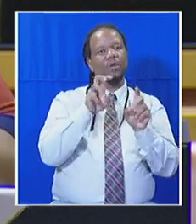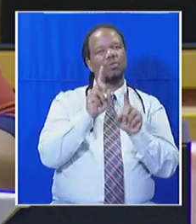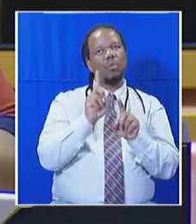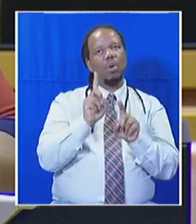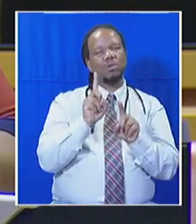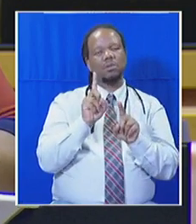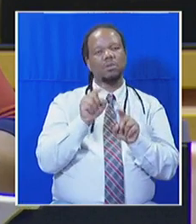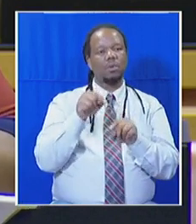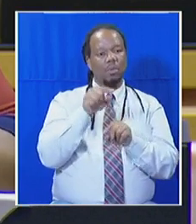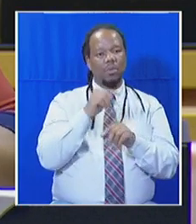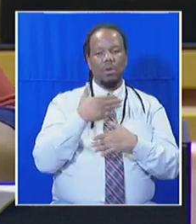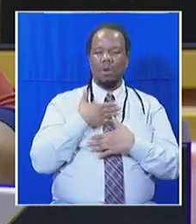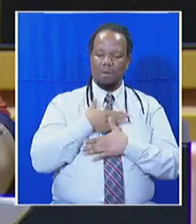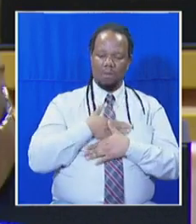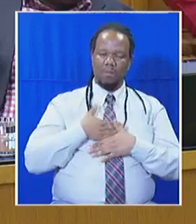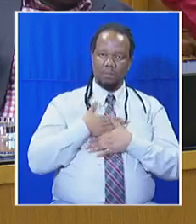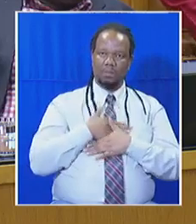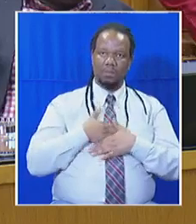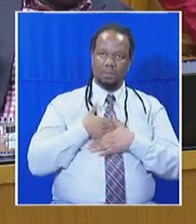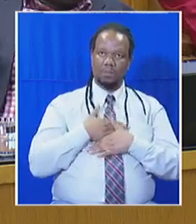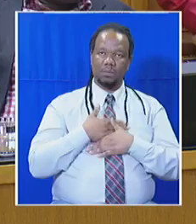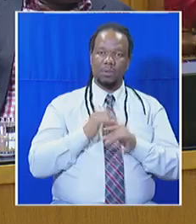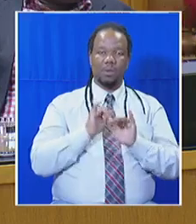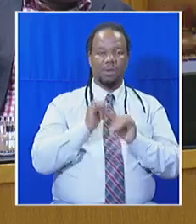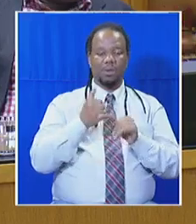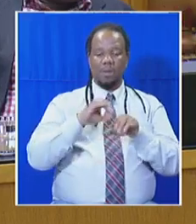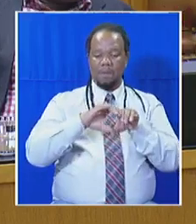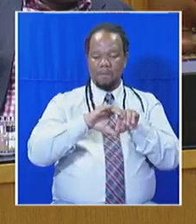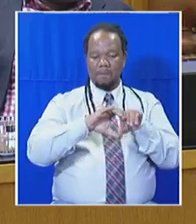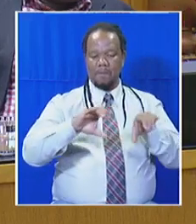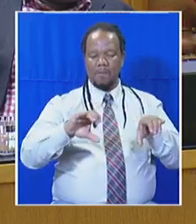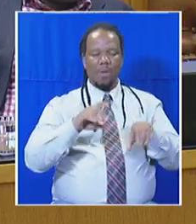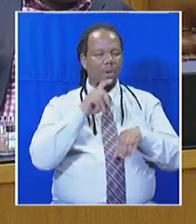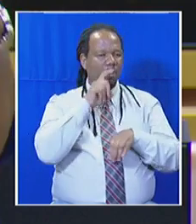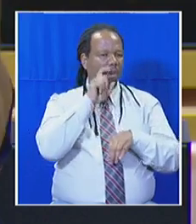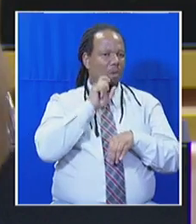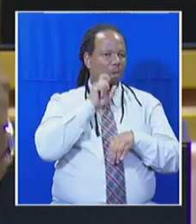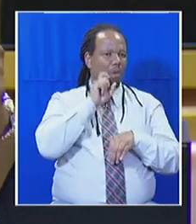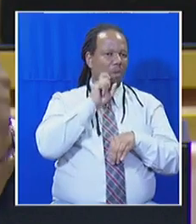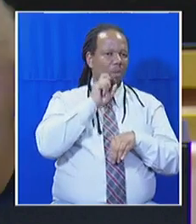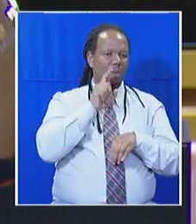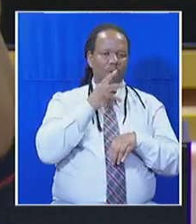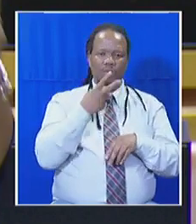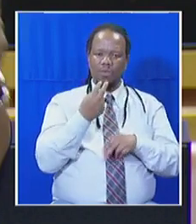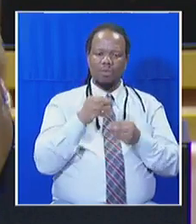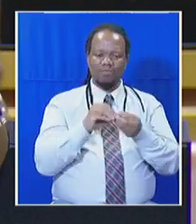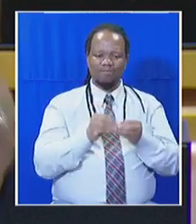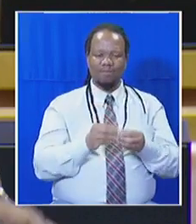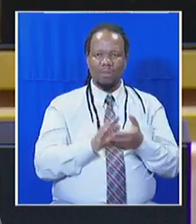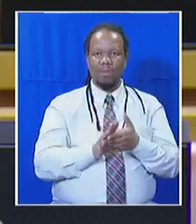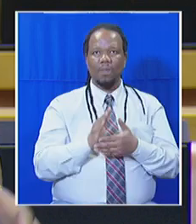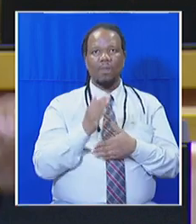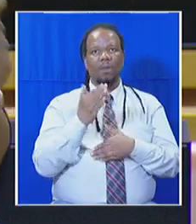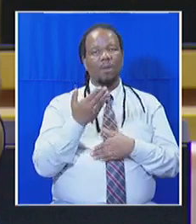appreciate the fact that we had an aging capacity in the water sector. Secondly, there has